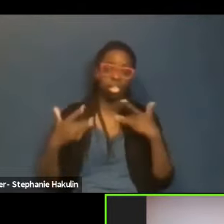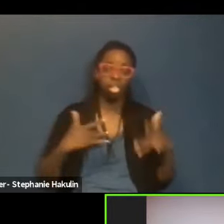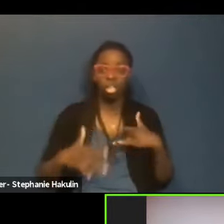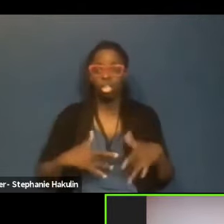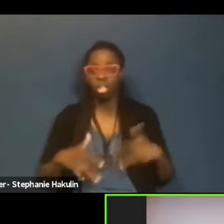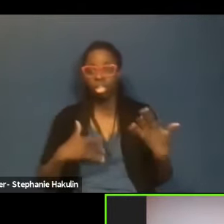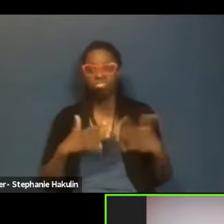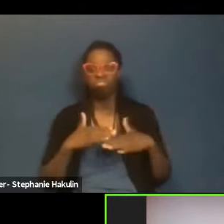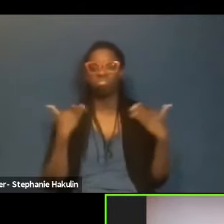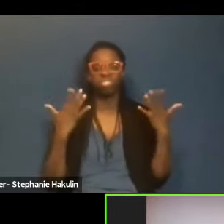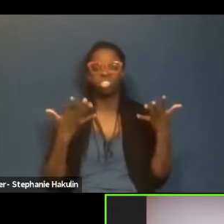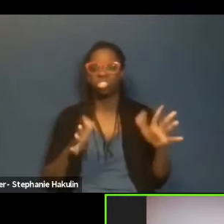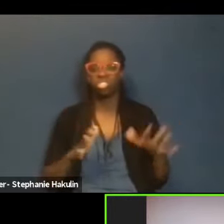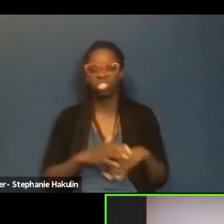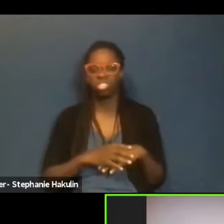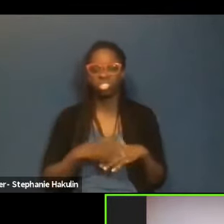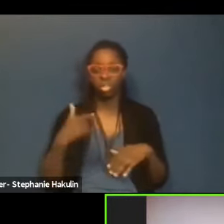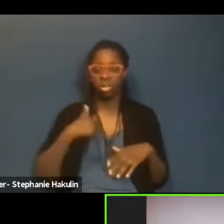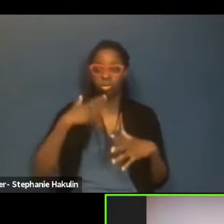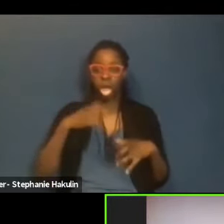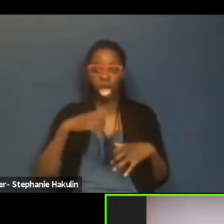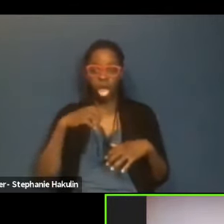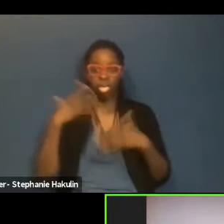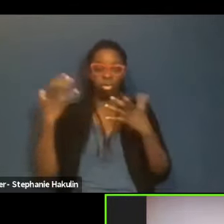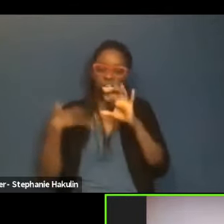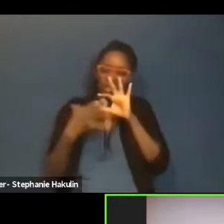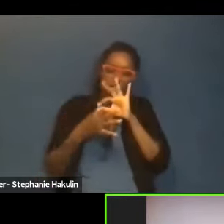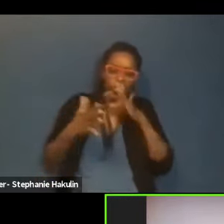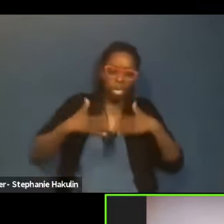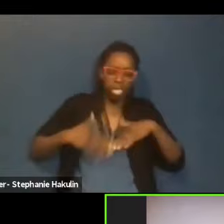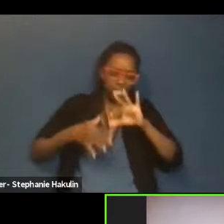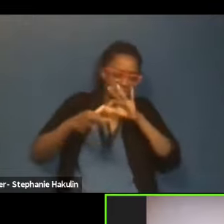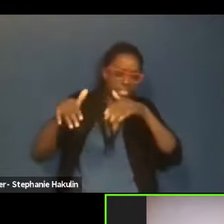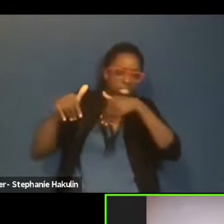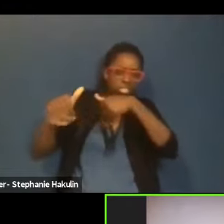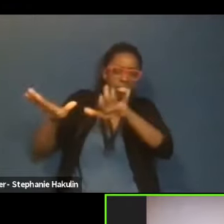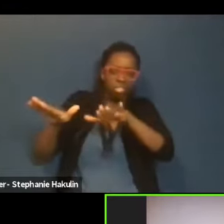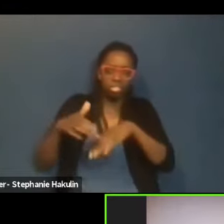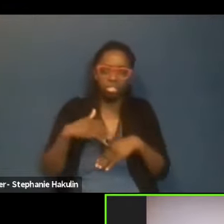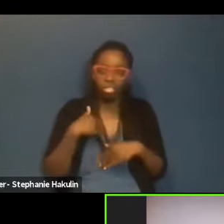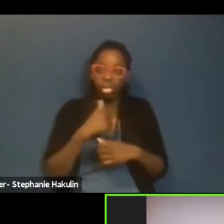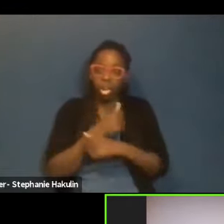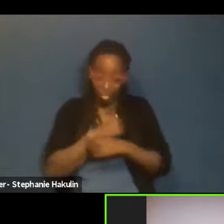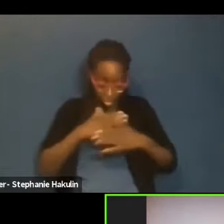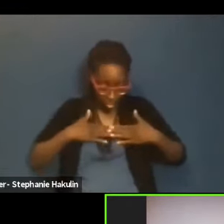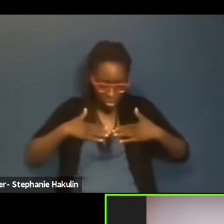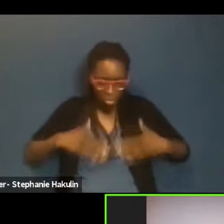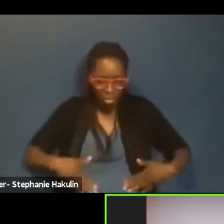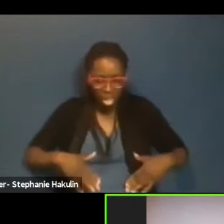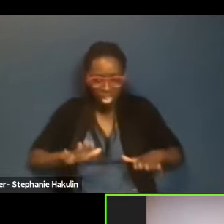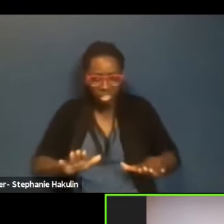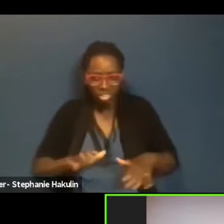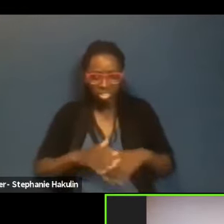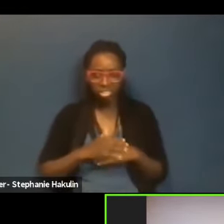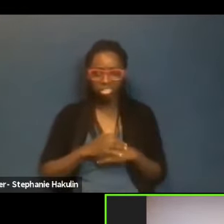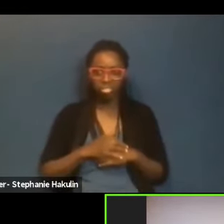the benefits was the best thing I did that year. Starting to love my body was a close second.